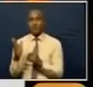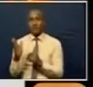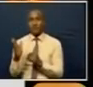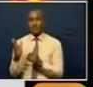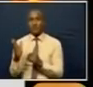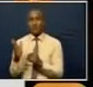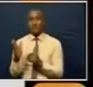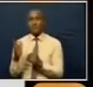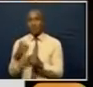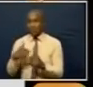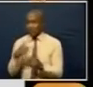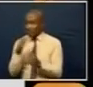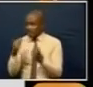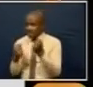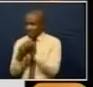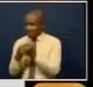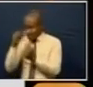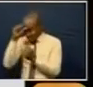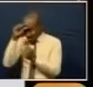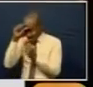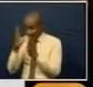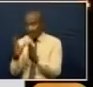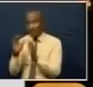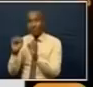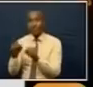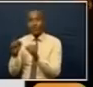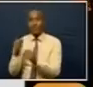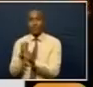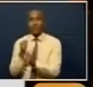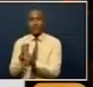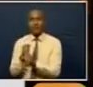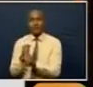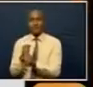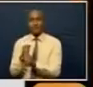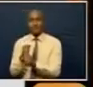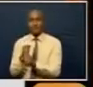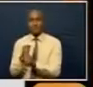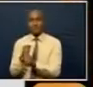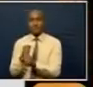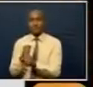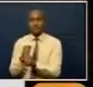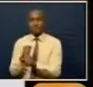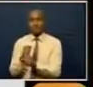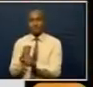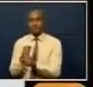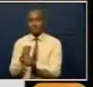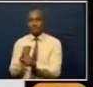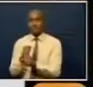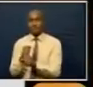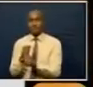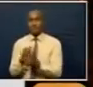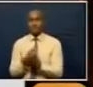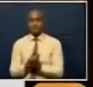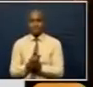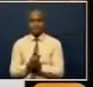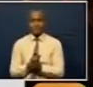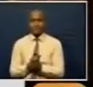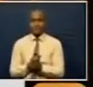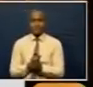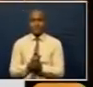supporting our governor to be able to deliver. It's in everybody's interest. The Nairobi works, you know, or close to 60% of our country's